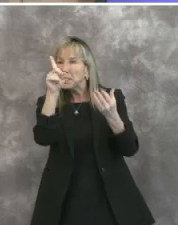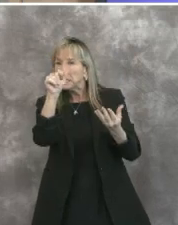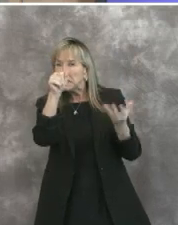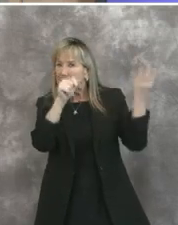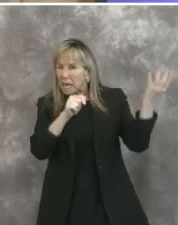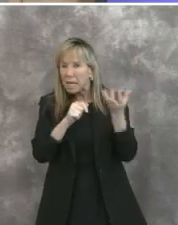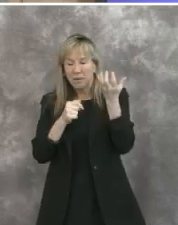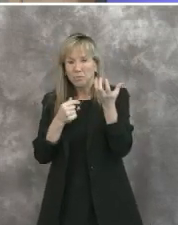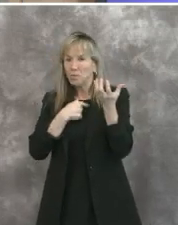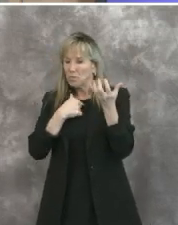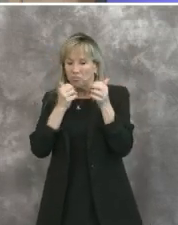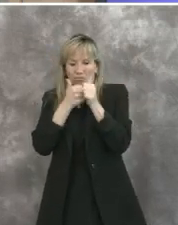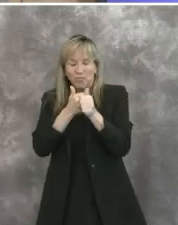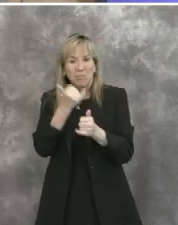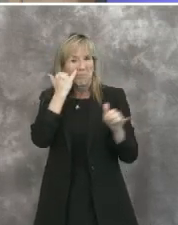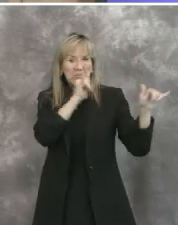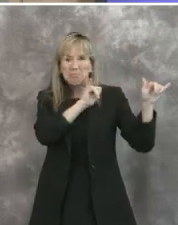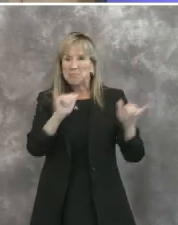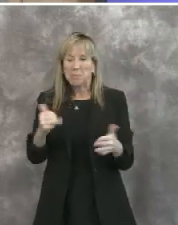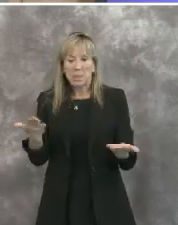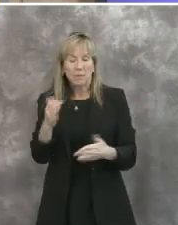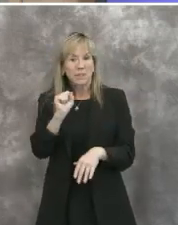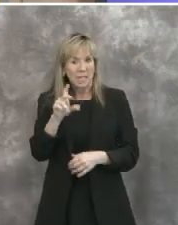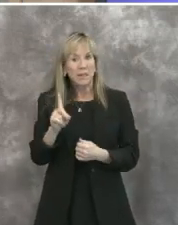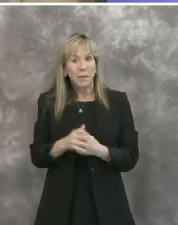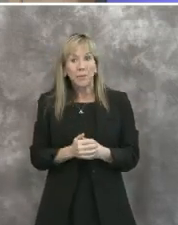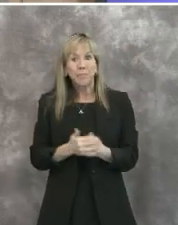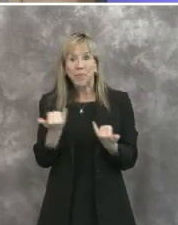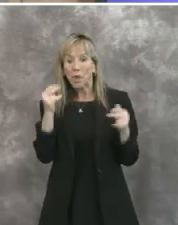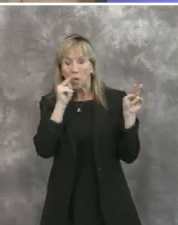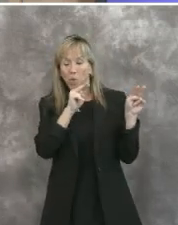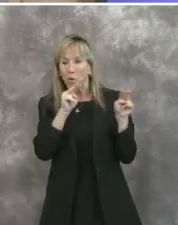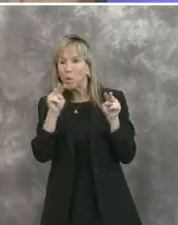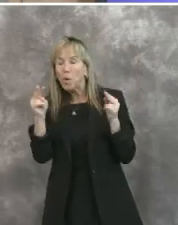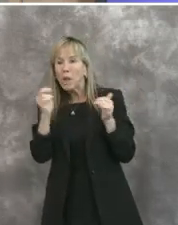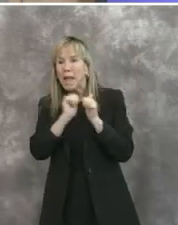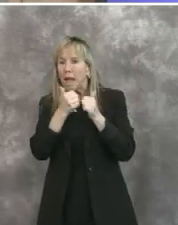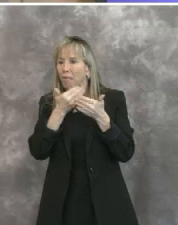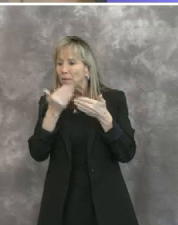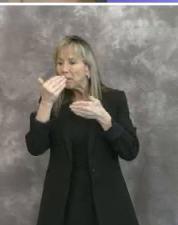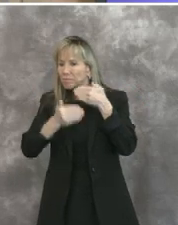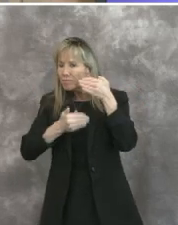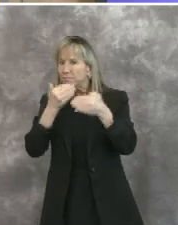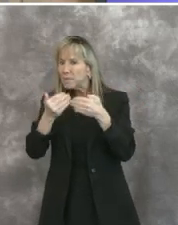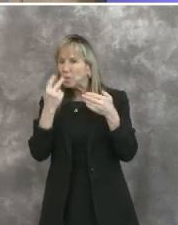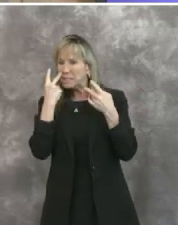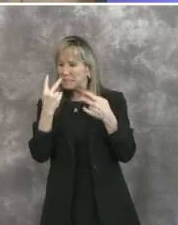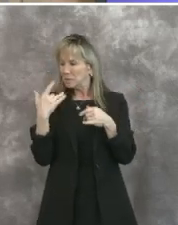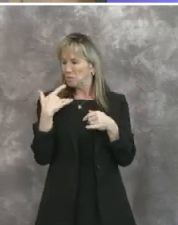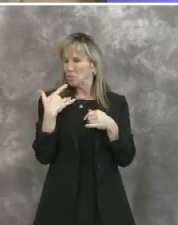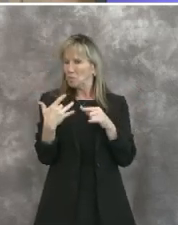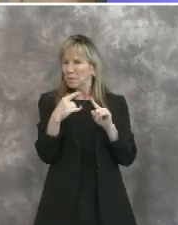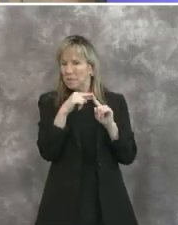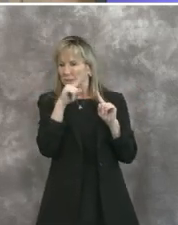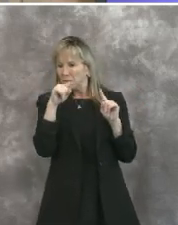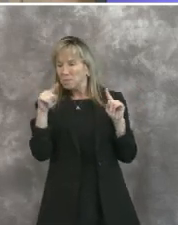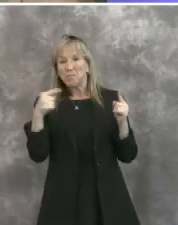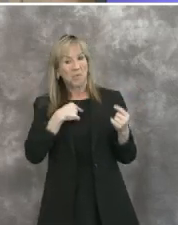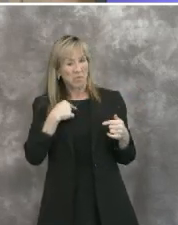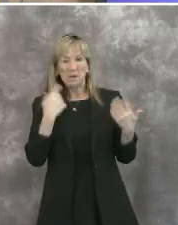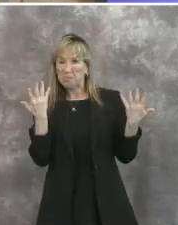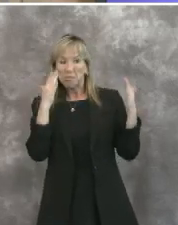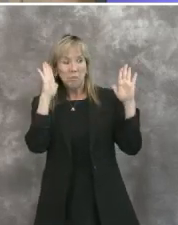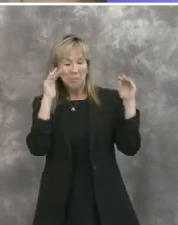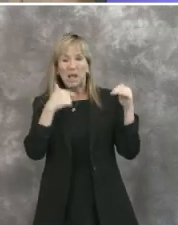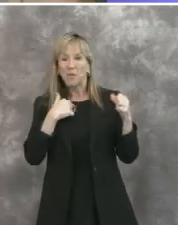do the same. Given the present state of where we are and the way things are trending, we expect to be able to join